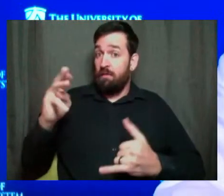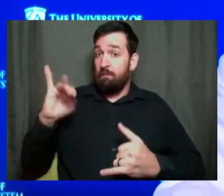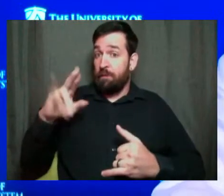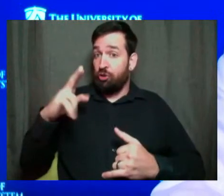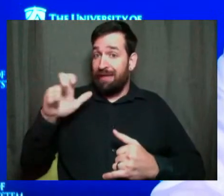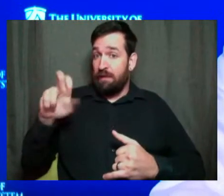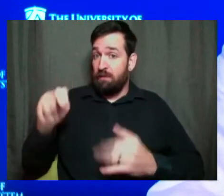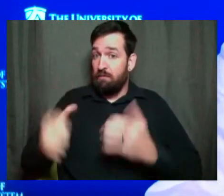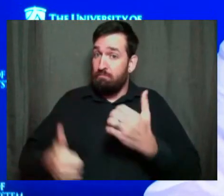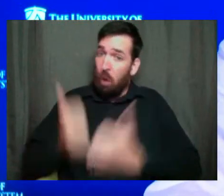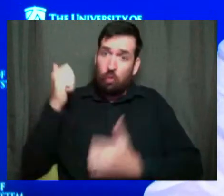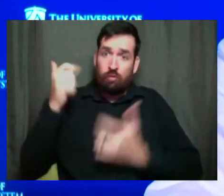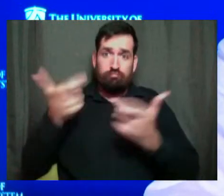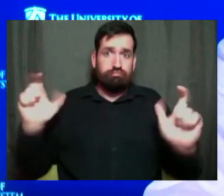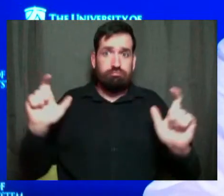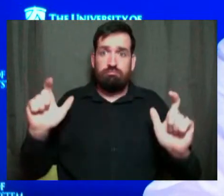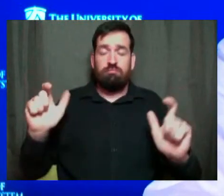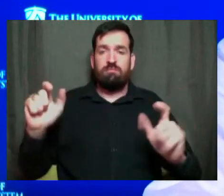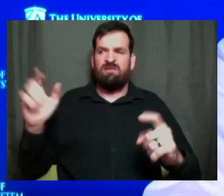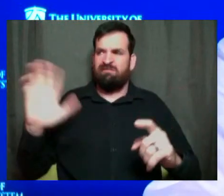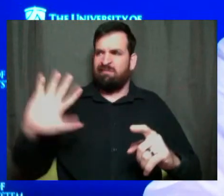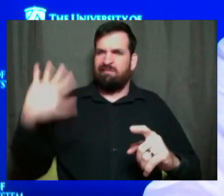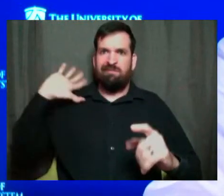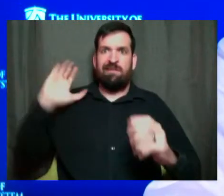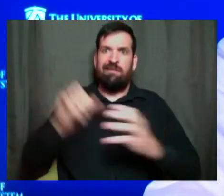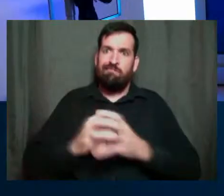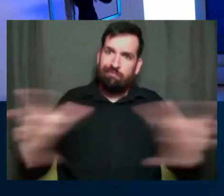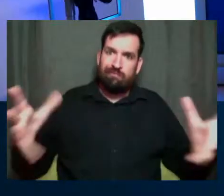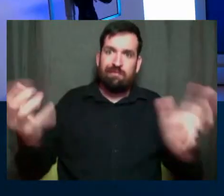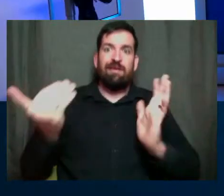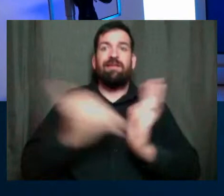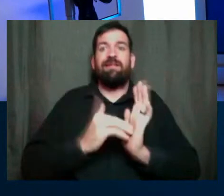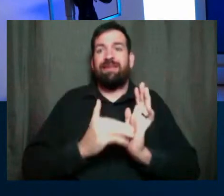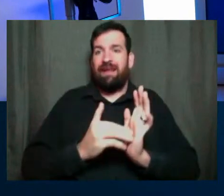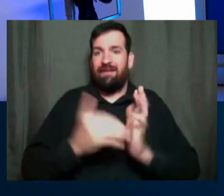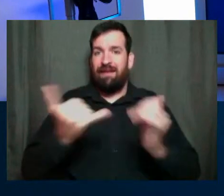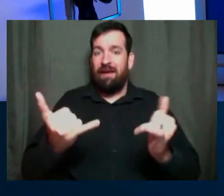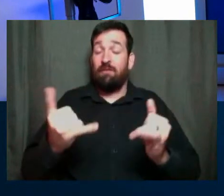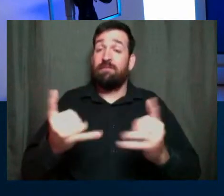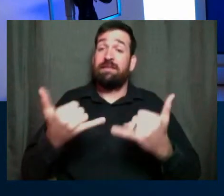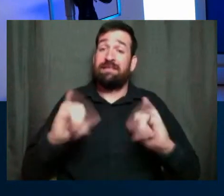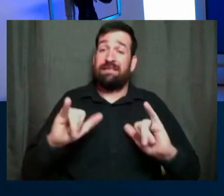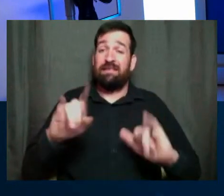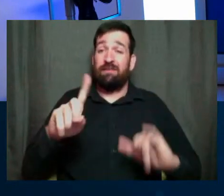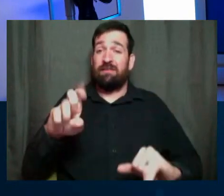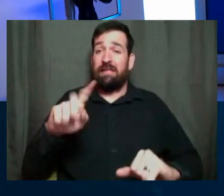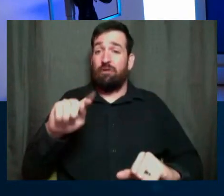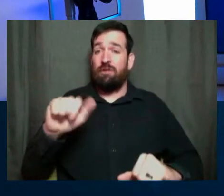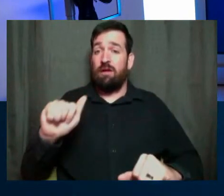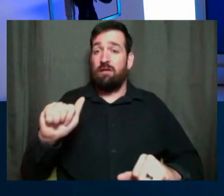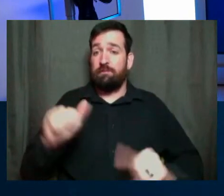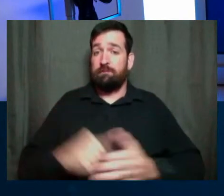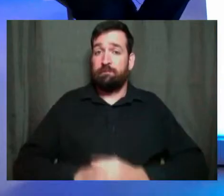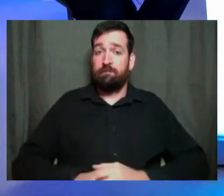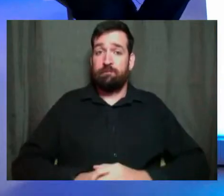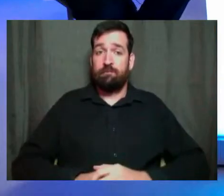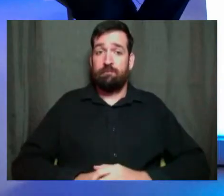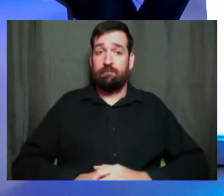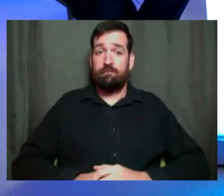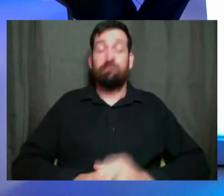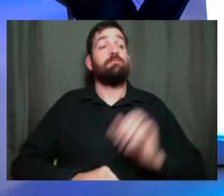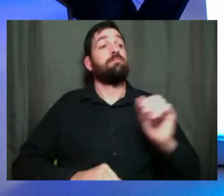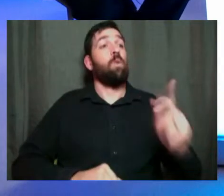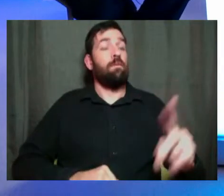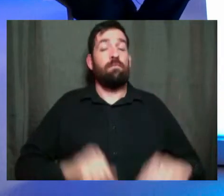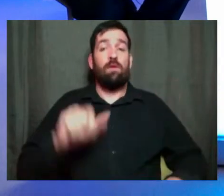huge outbreak early in the pandemic, and now they've got another major outbreak still driven by Delta at this point. Mm-hmm. Okay, so Lori